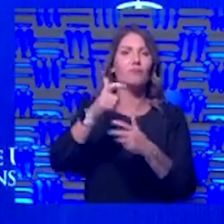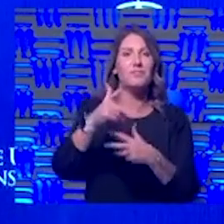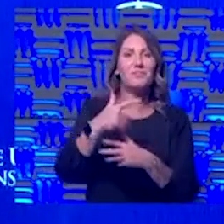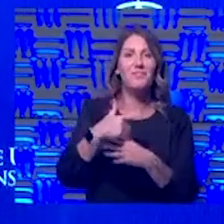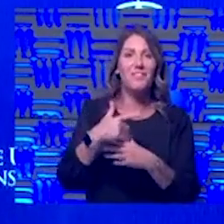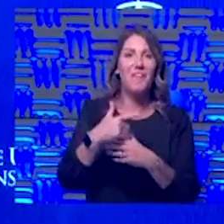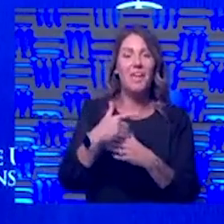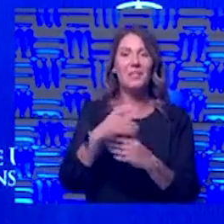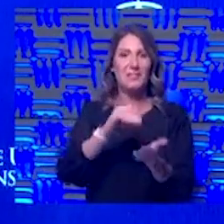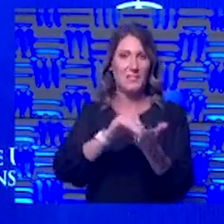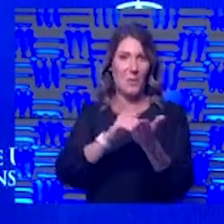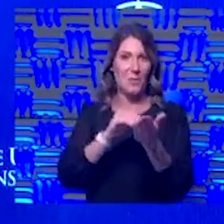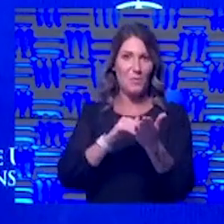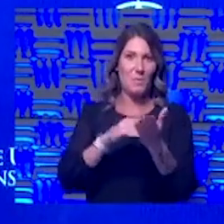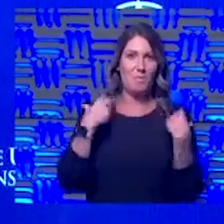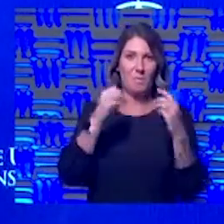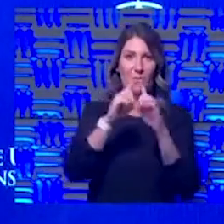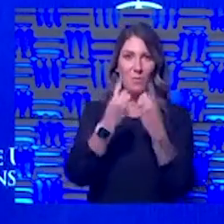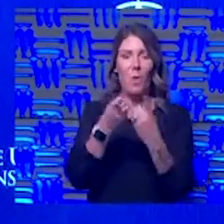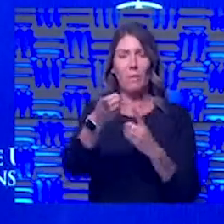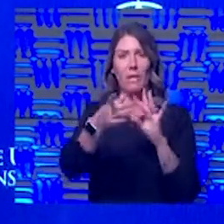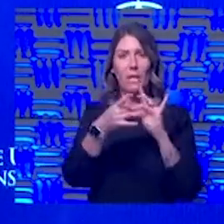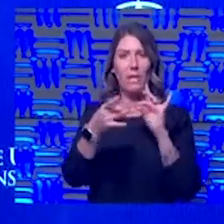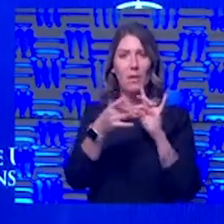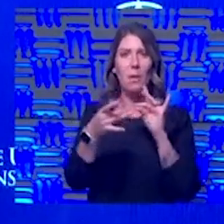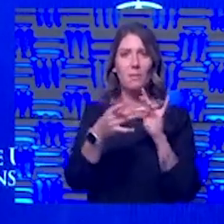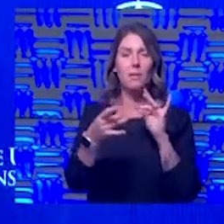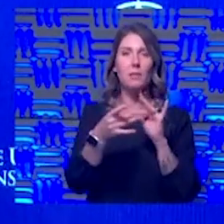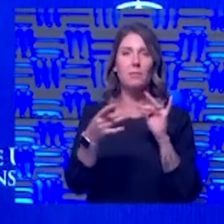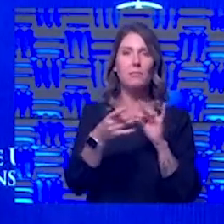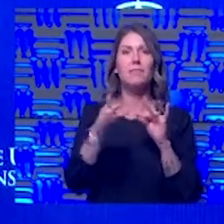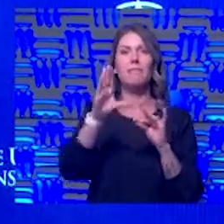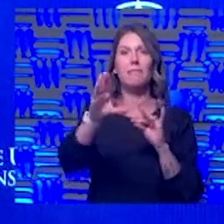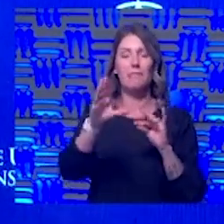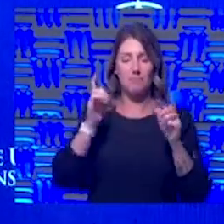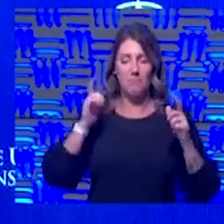NIH, he commented that